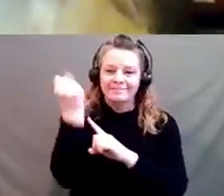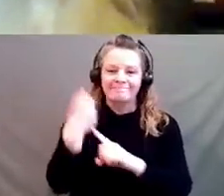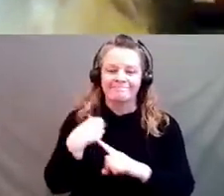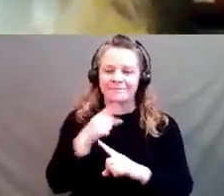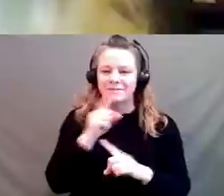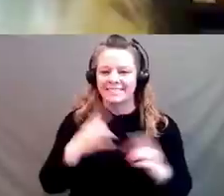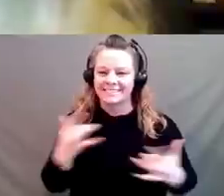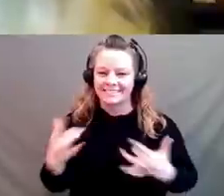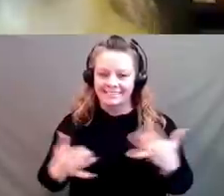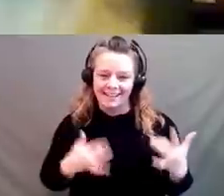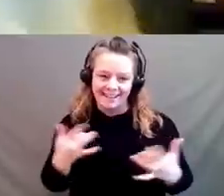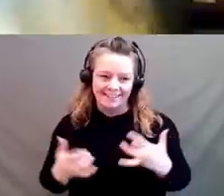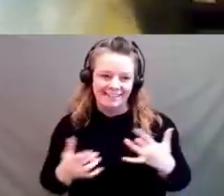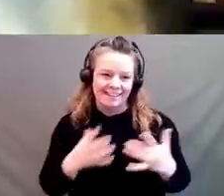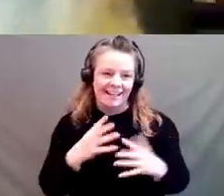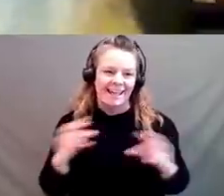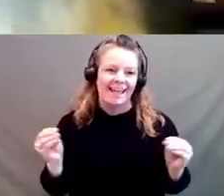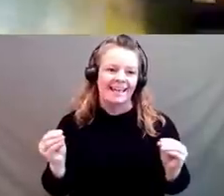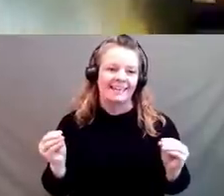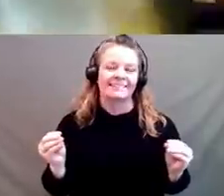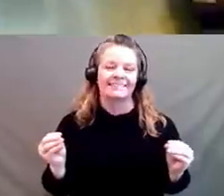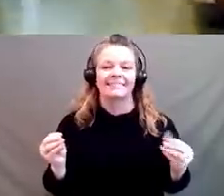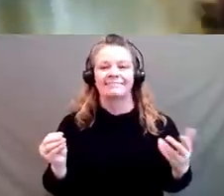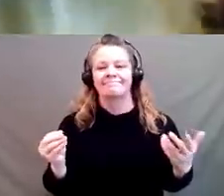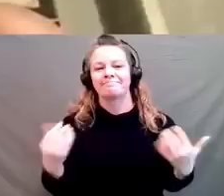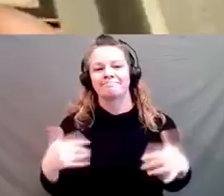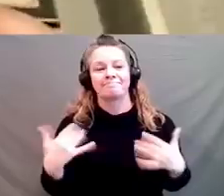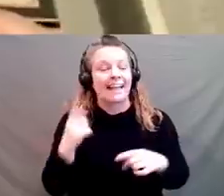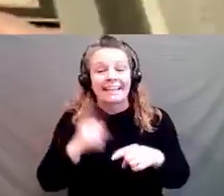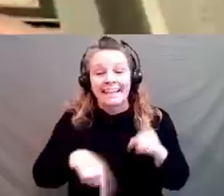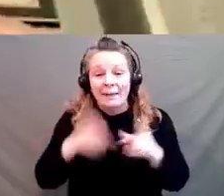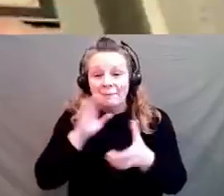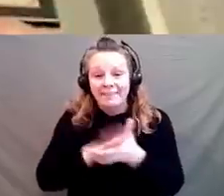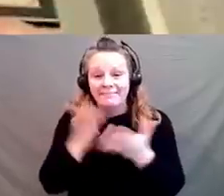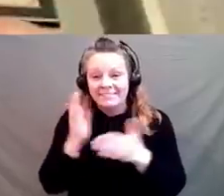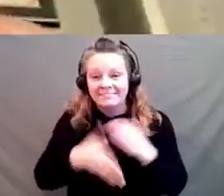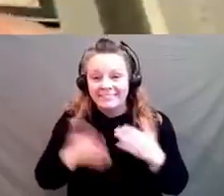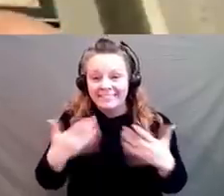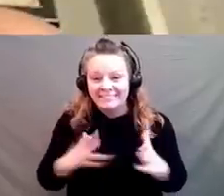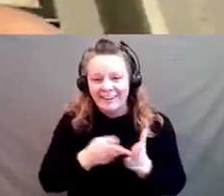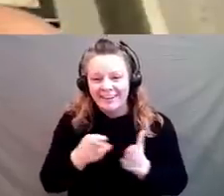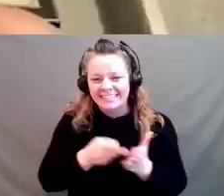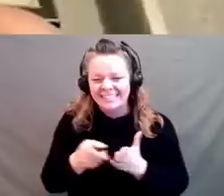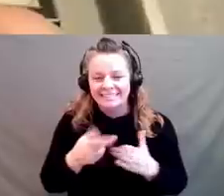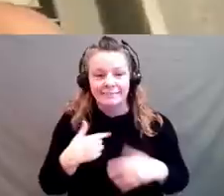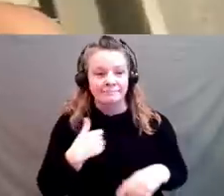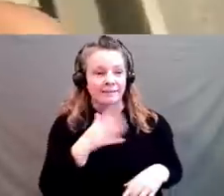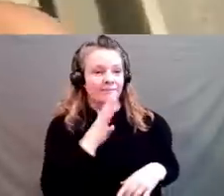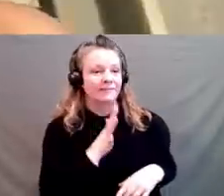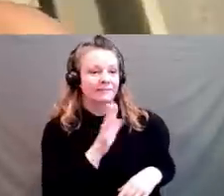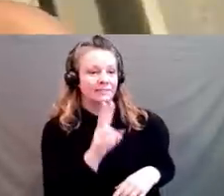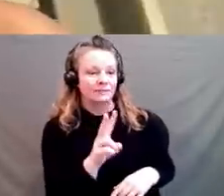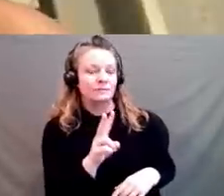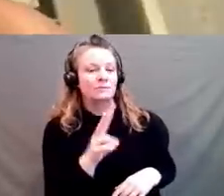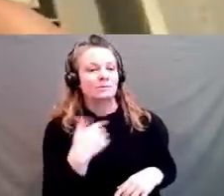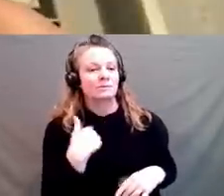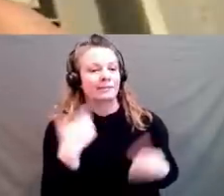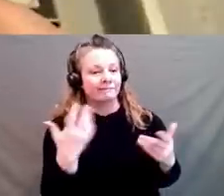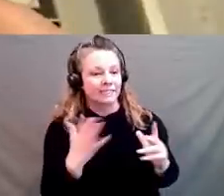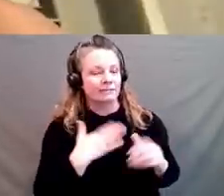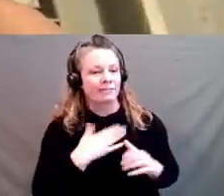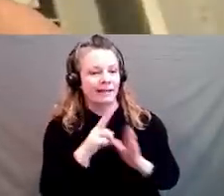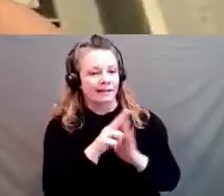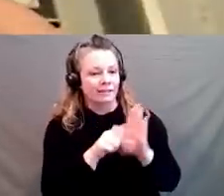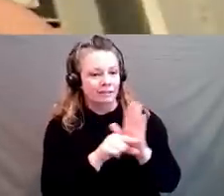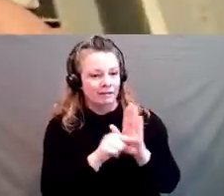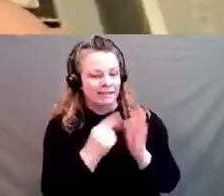excited. And I can't believe it's over, honestly. I am 52 years old. I finished my undergrad degree